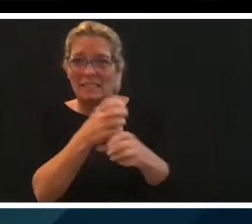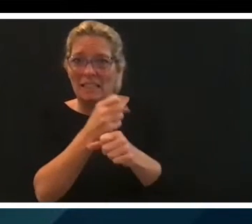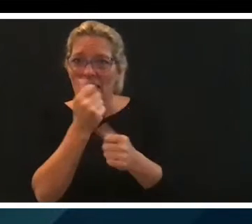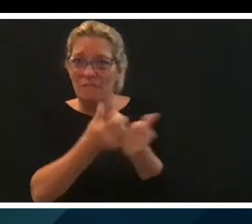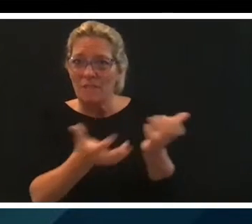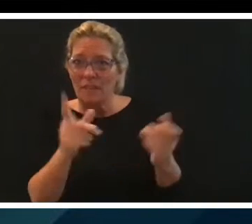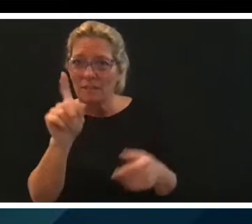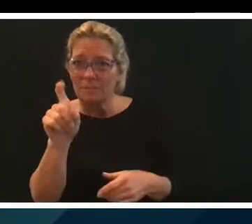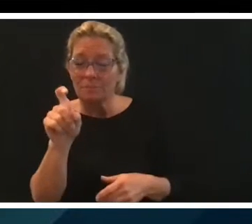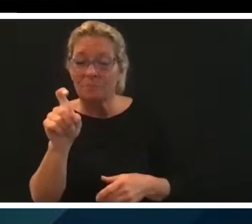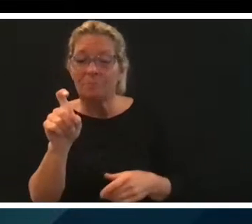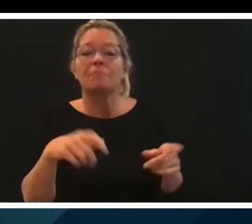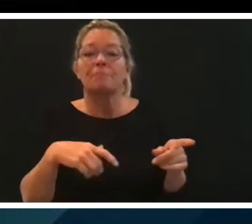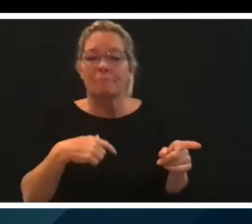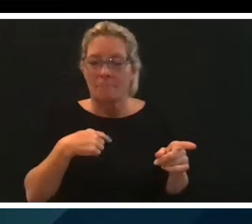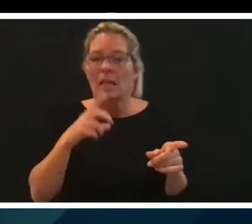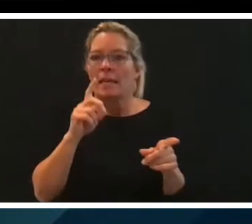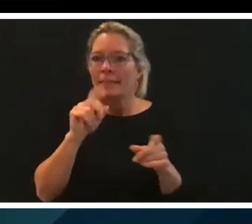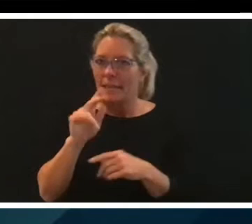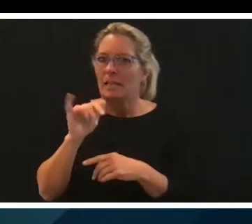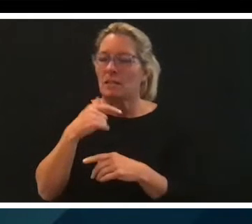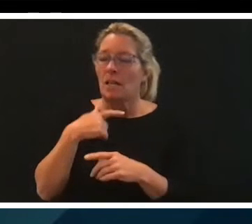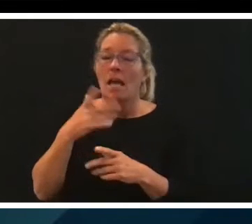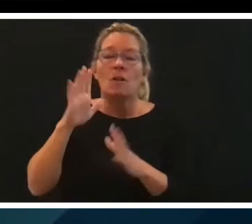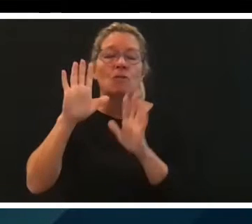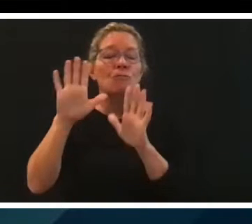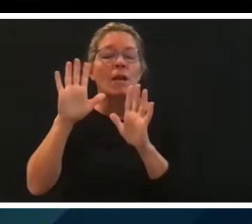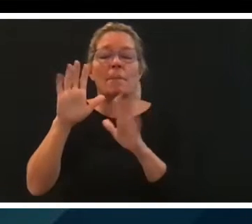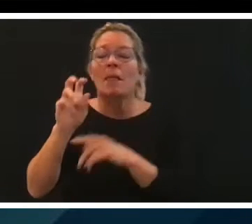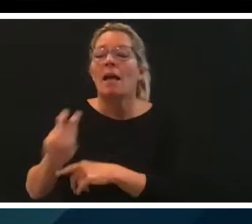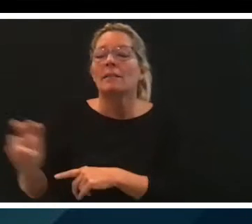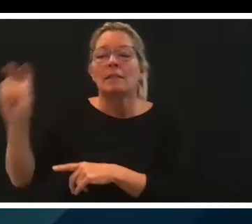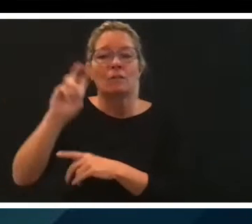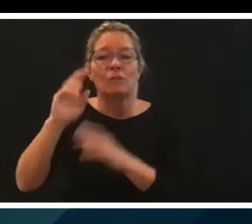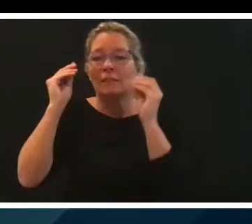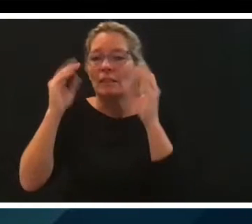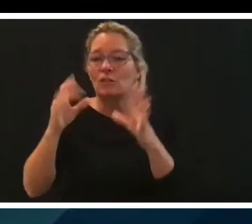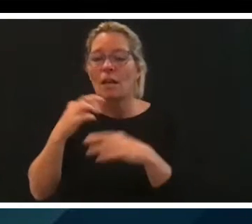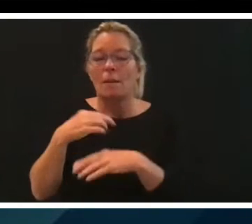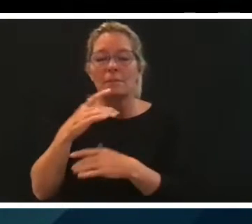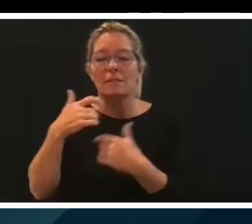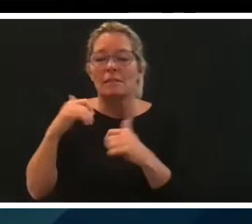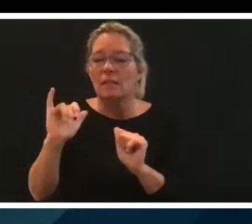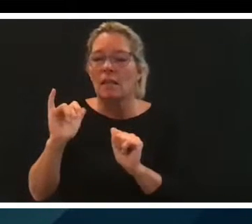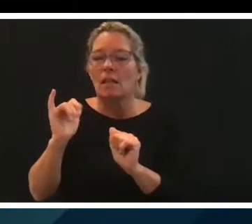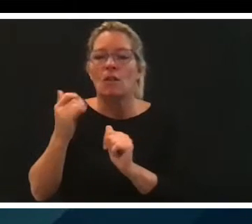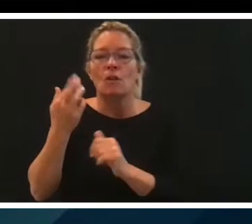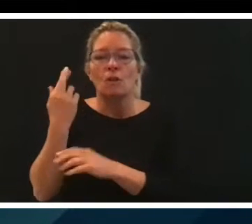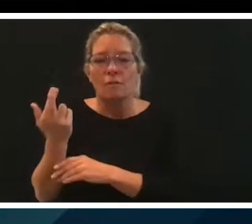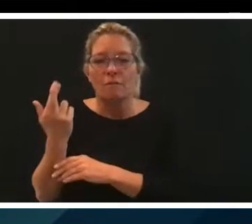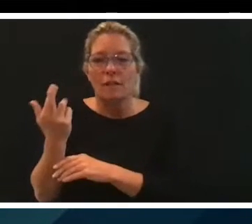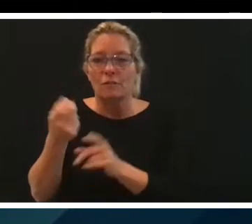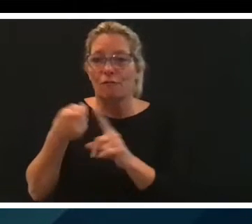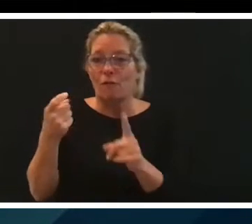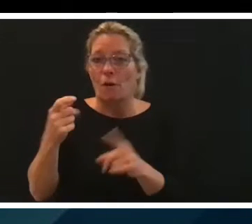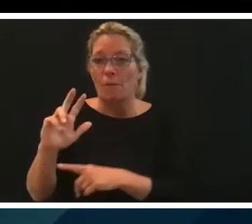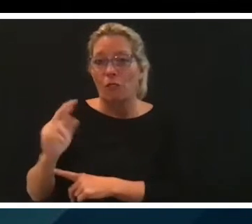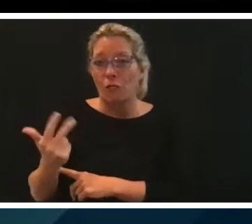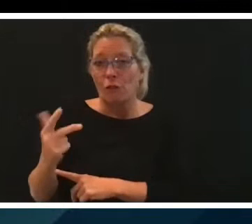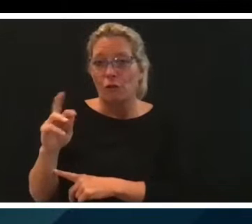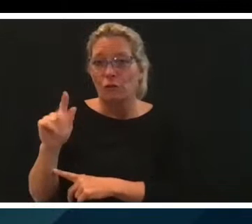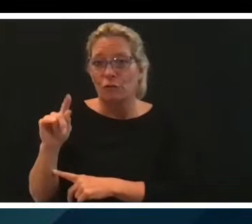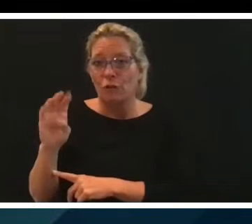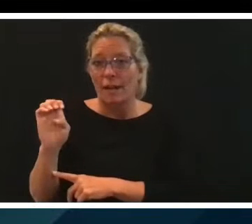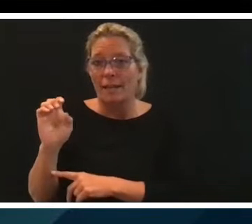had an incredible itinerant teacher that I'm still very, very close with to this day, from third grade all the way through senior year of high